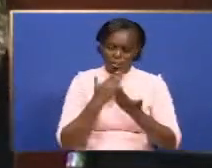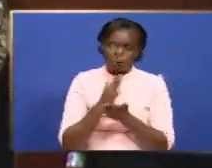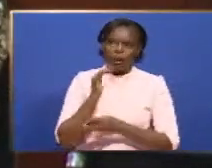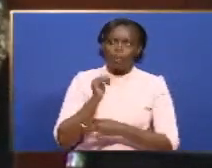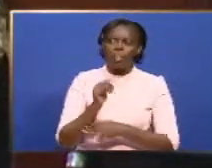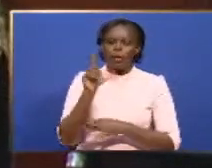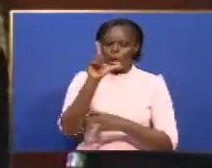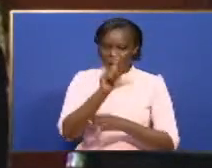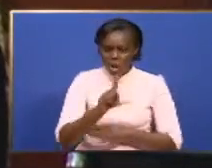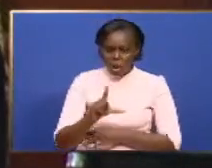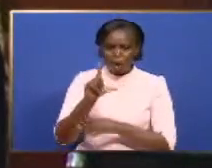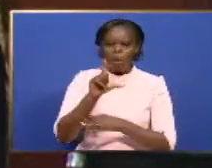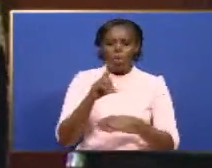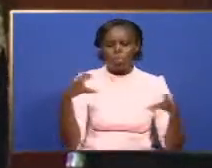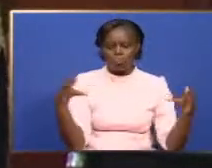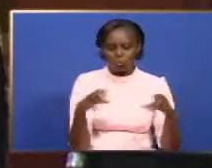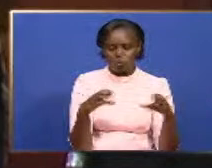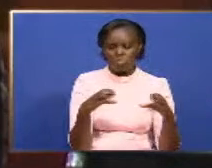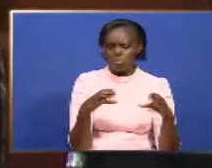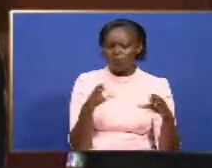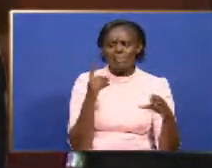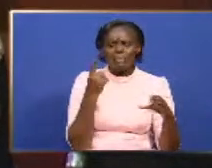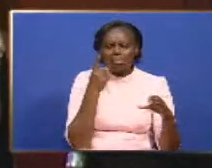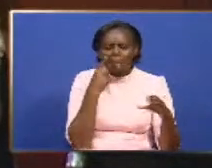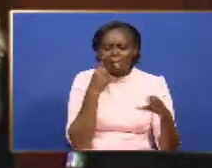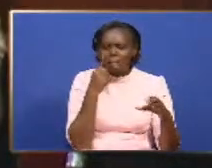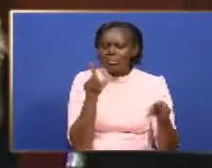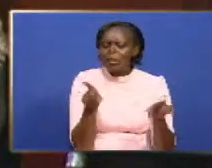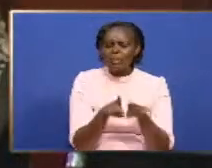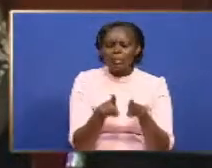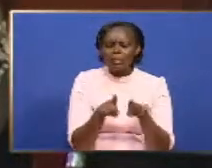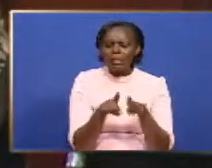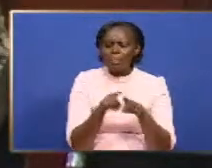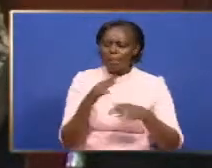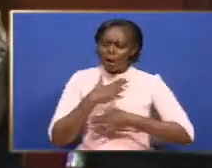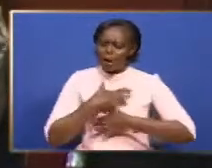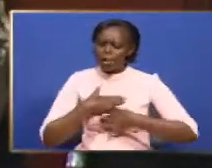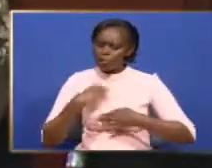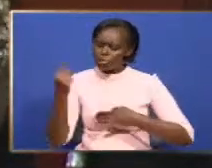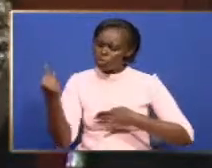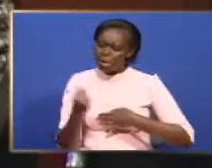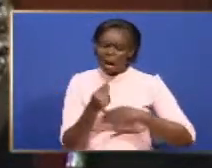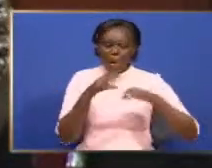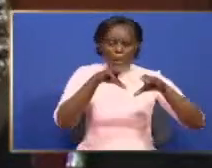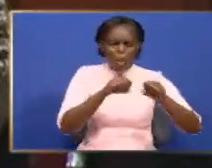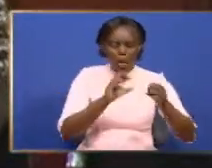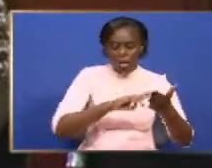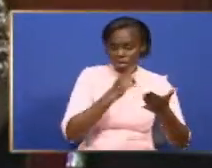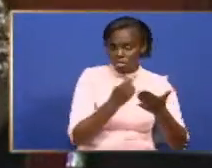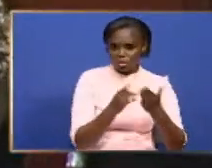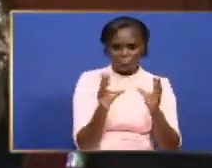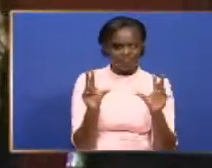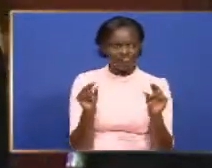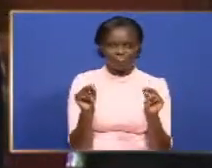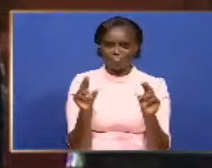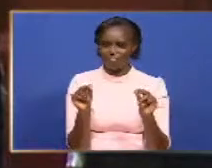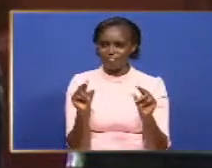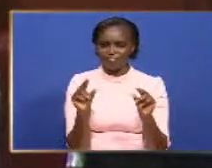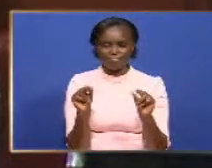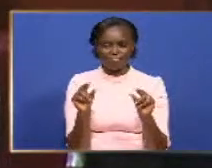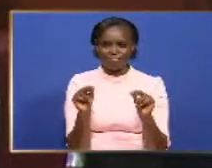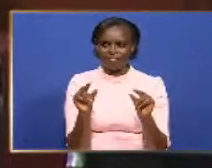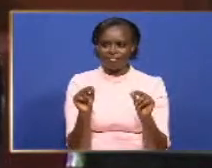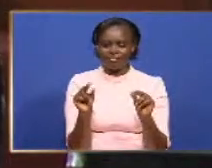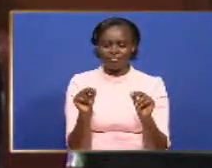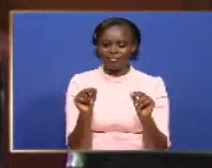our locals will not see like the refugees have come to grab their resources. As